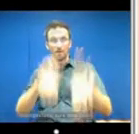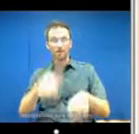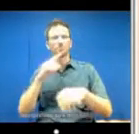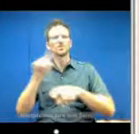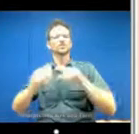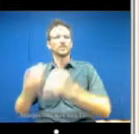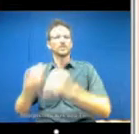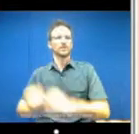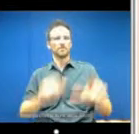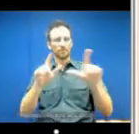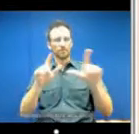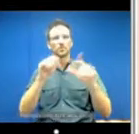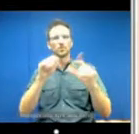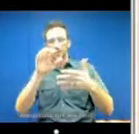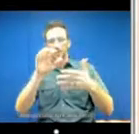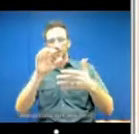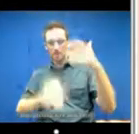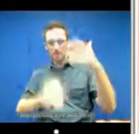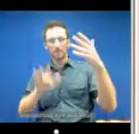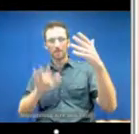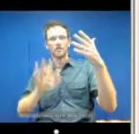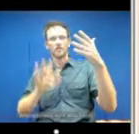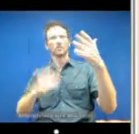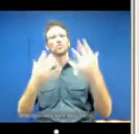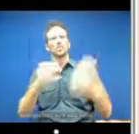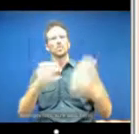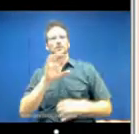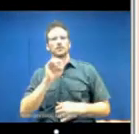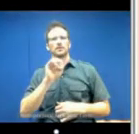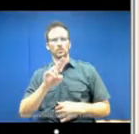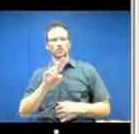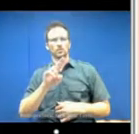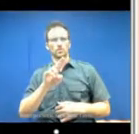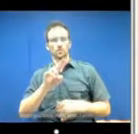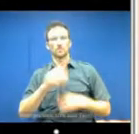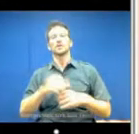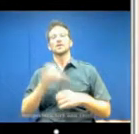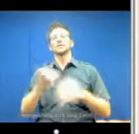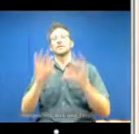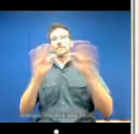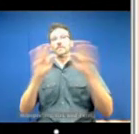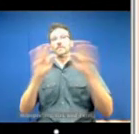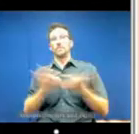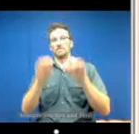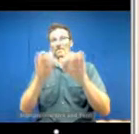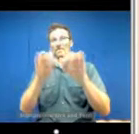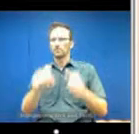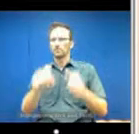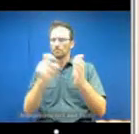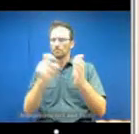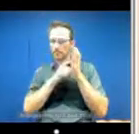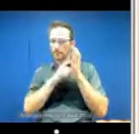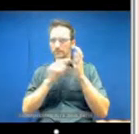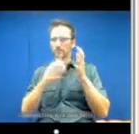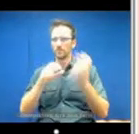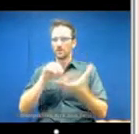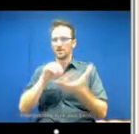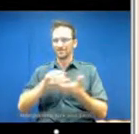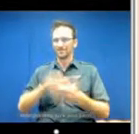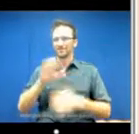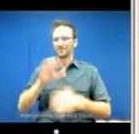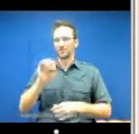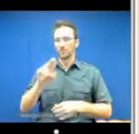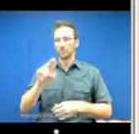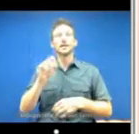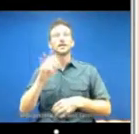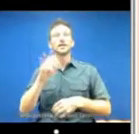click on the form to request CEUs. This form must be filled out to receive CEUs. If the survey does not pop